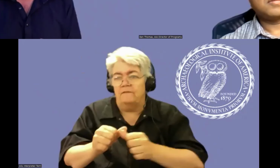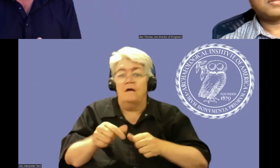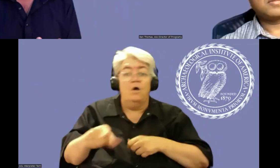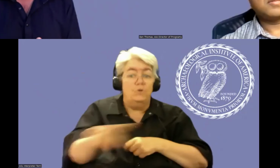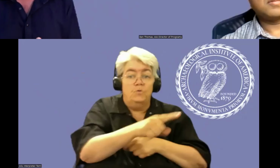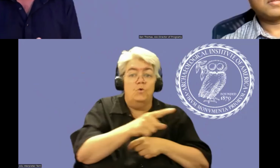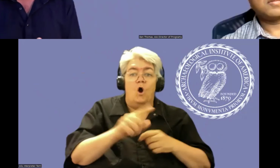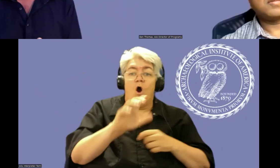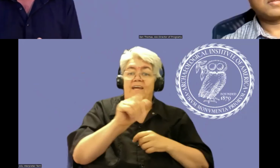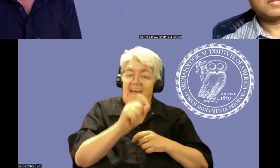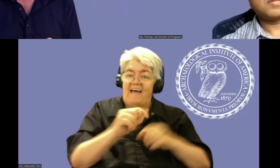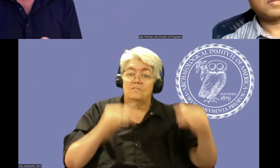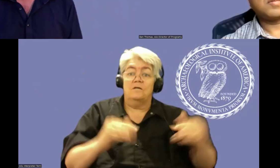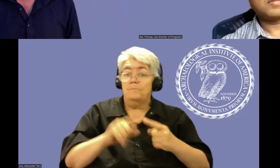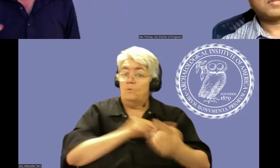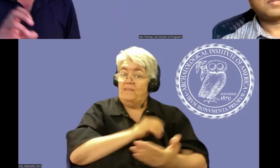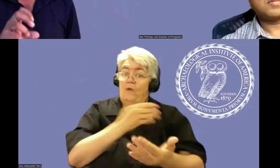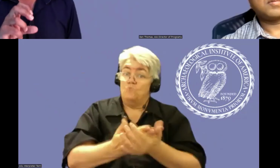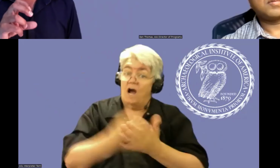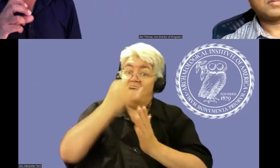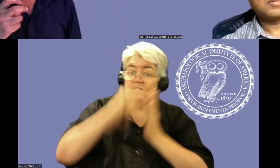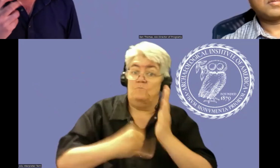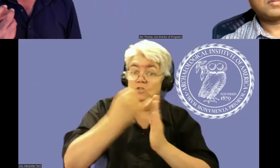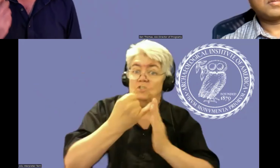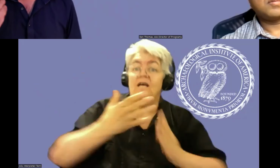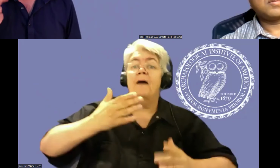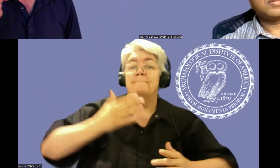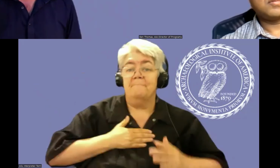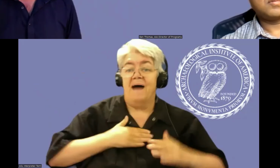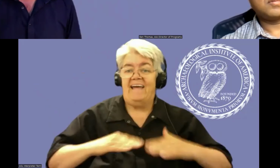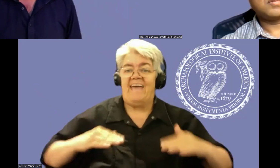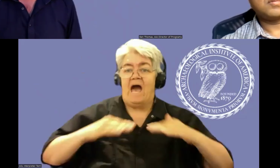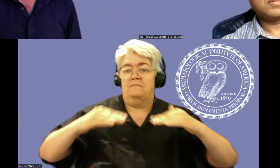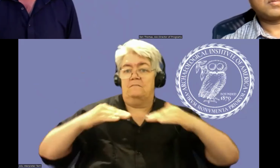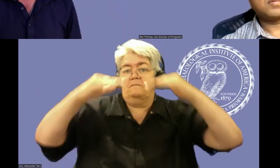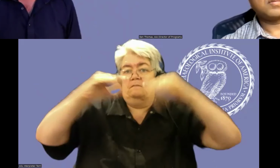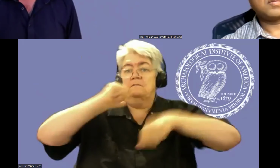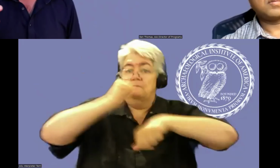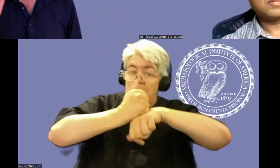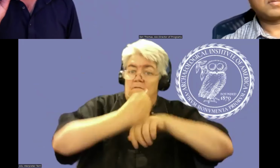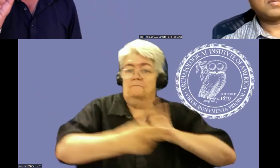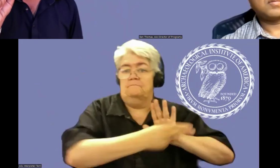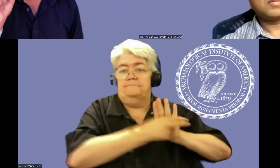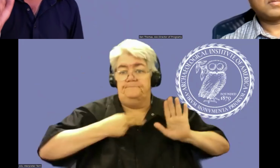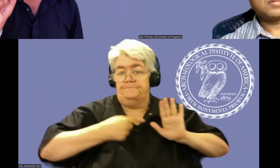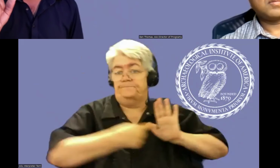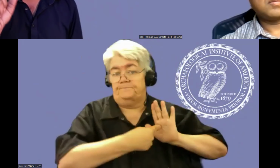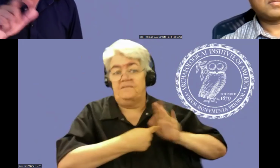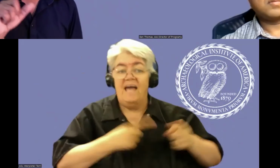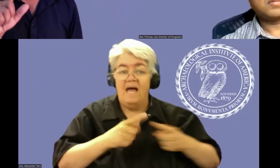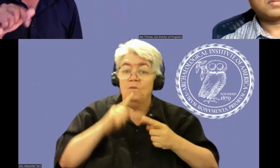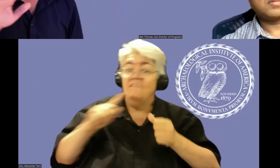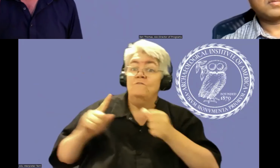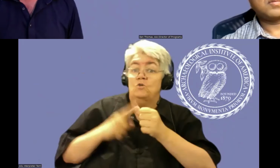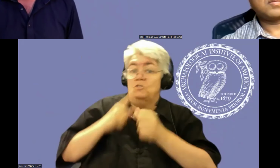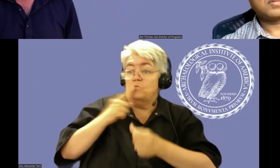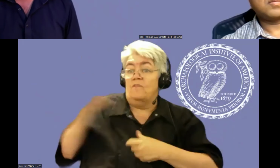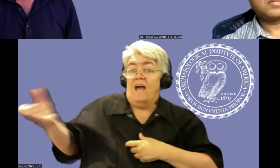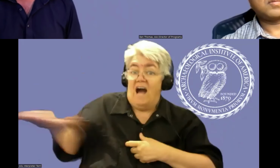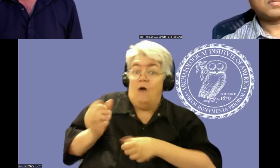recorded their caste when they arrived in Mauritius. And Mauritius is, is interesting because with the advent of indenture, it's actually the first time that